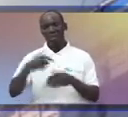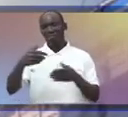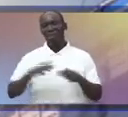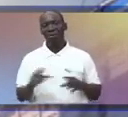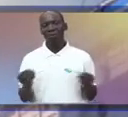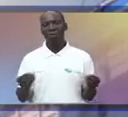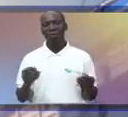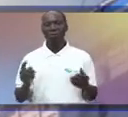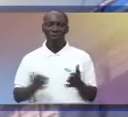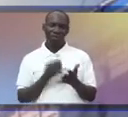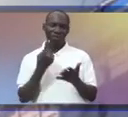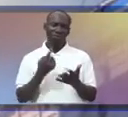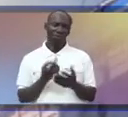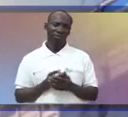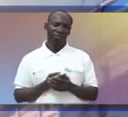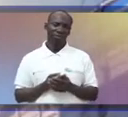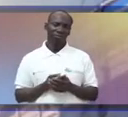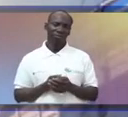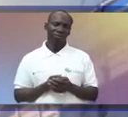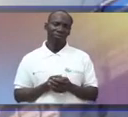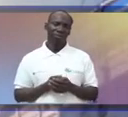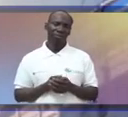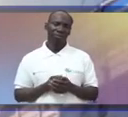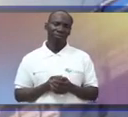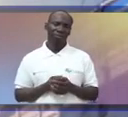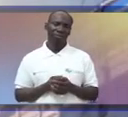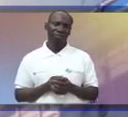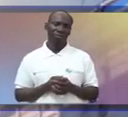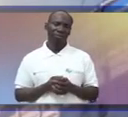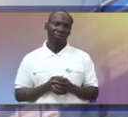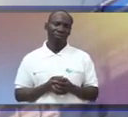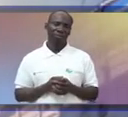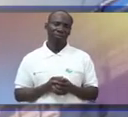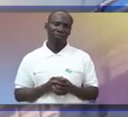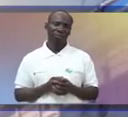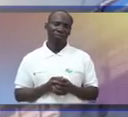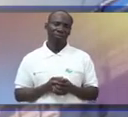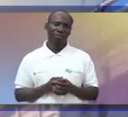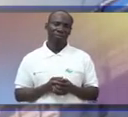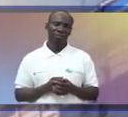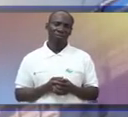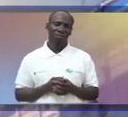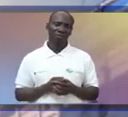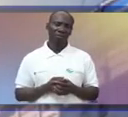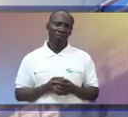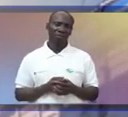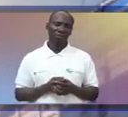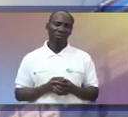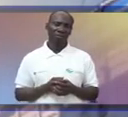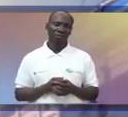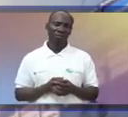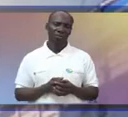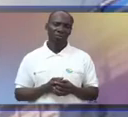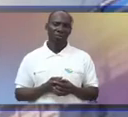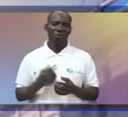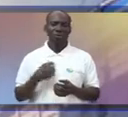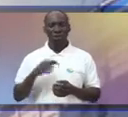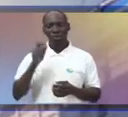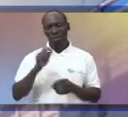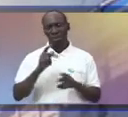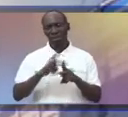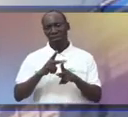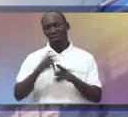once, a somewhere and win here, pa. I was here the idea, the year, Juma, your city, and the man, Uncle.